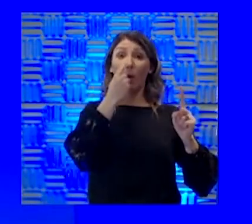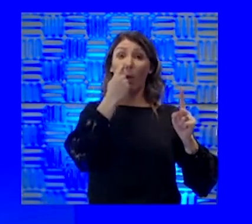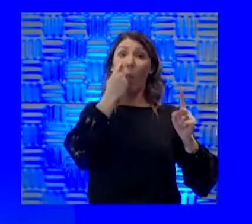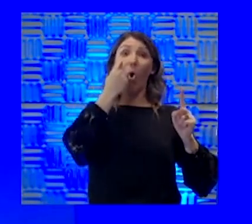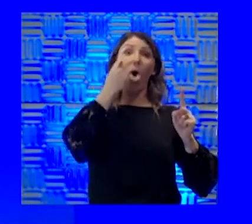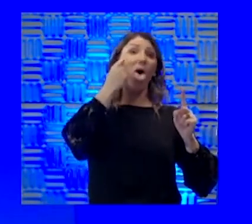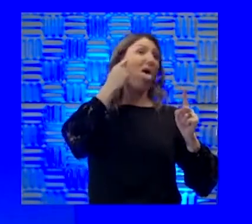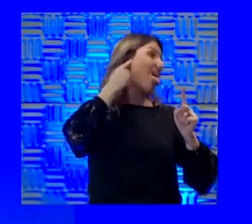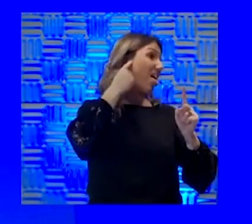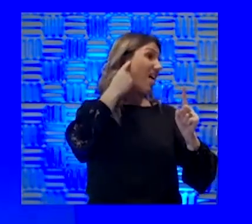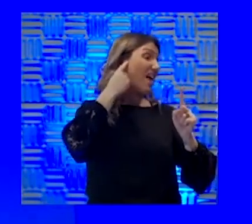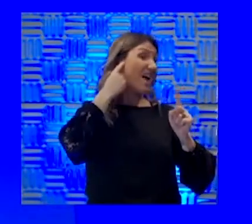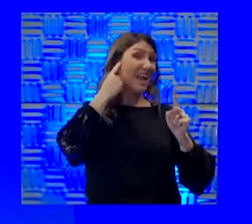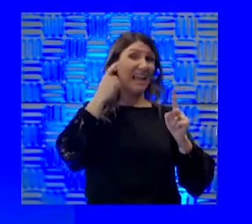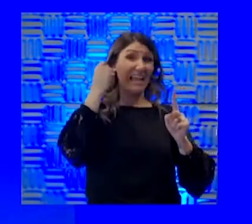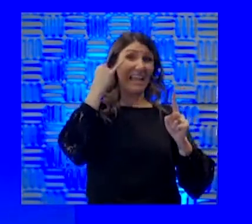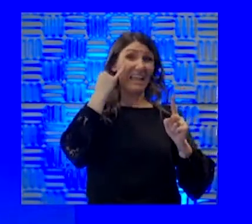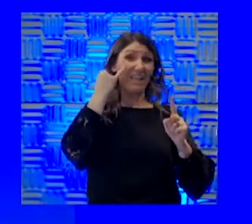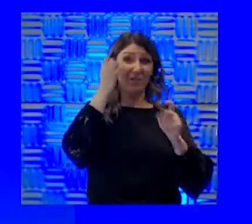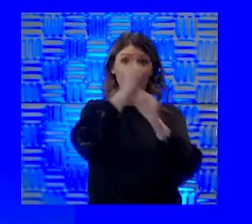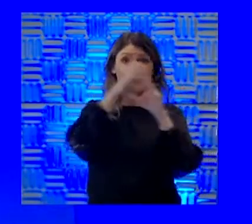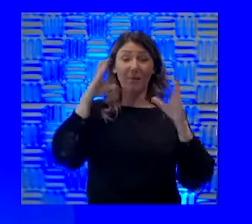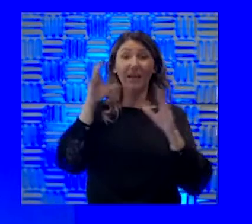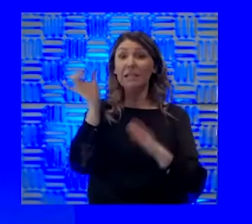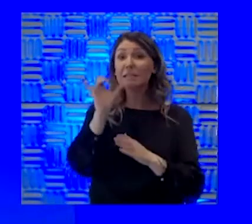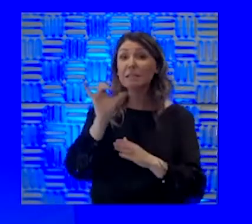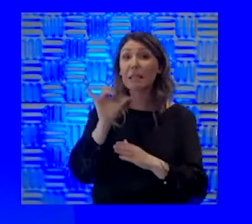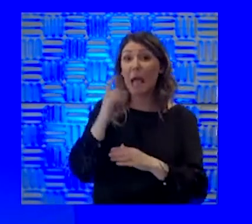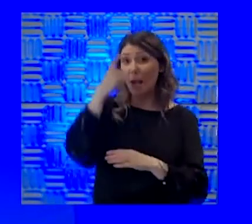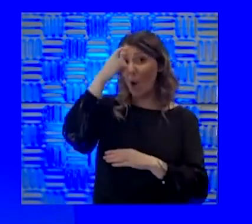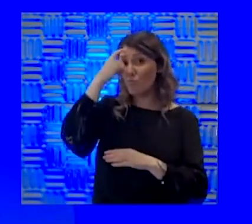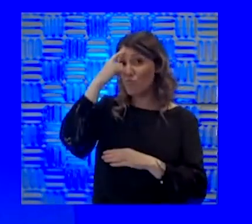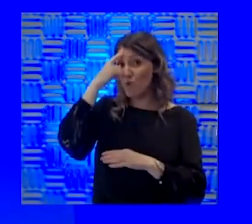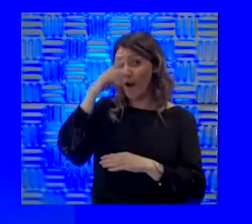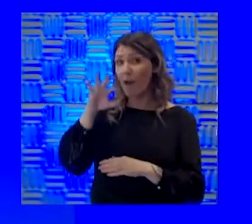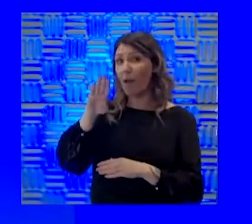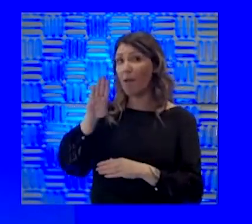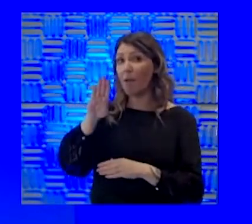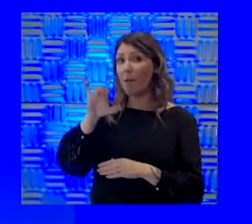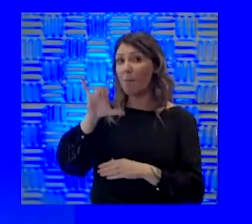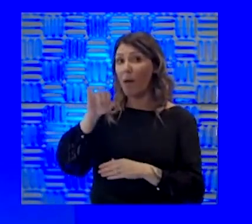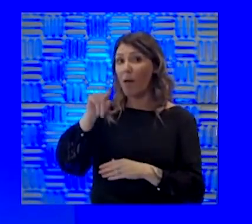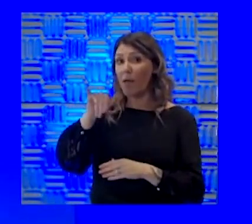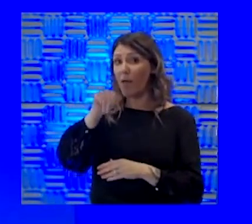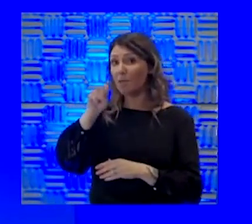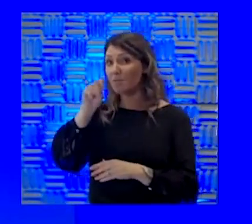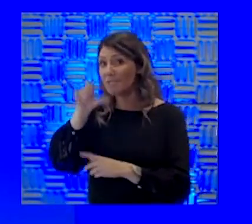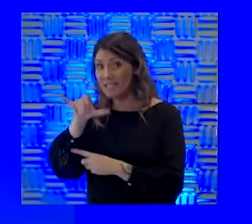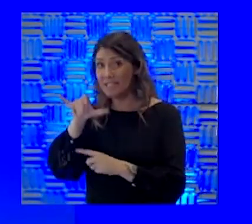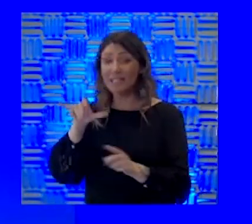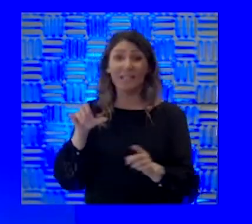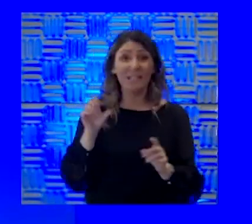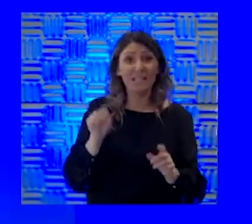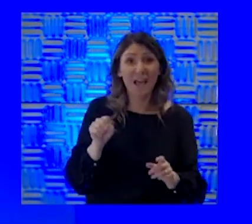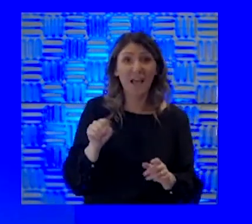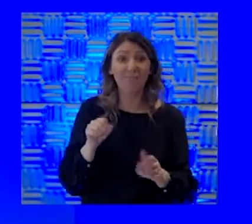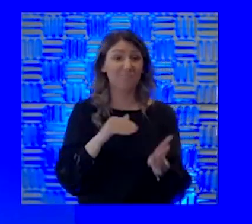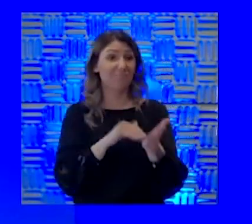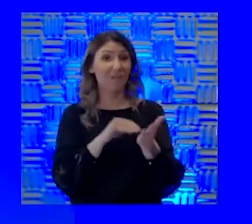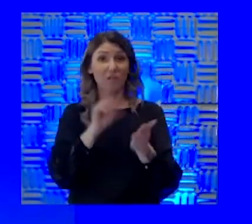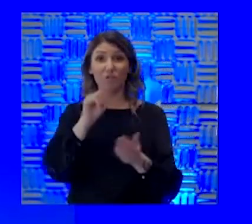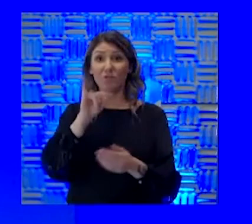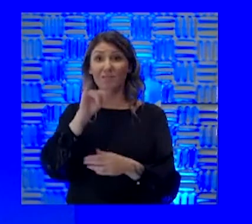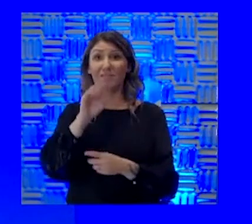ear, if you can imagine that. Yeah, it's a brain biopsy. It's a brain biopsy. We've said that before. So yeah, Dr. Stites is absolutely right. We